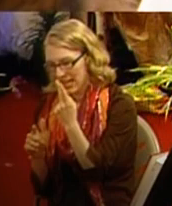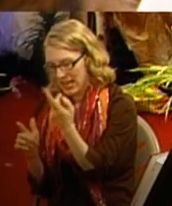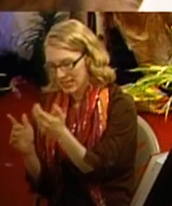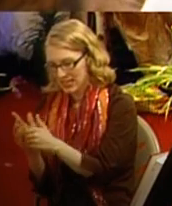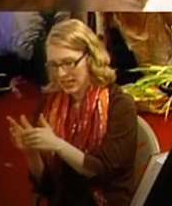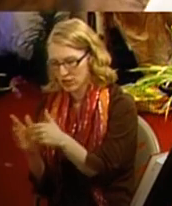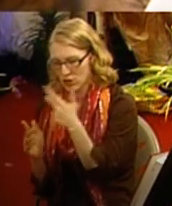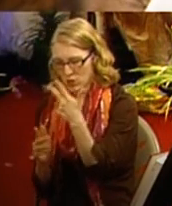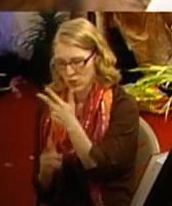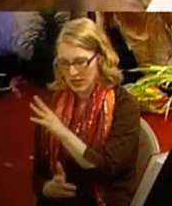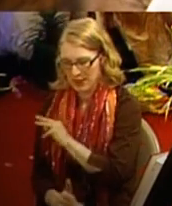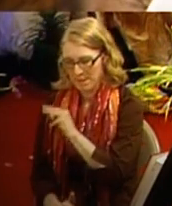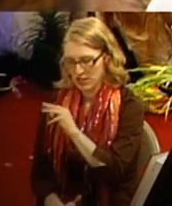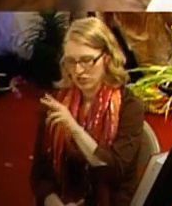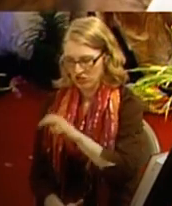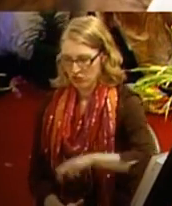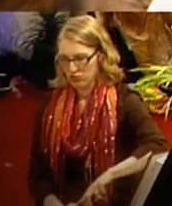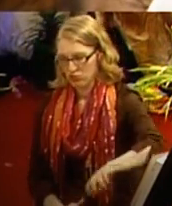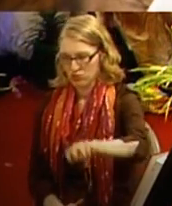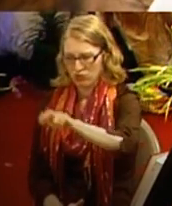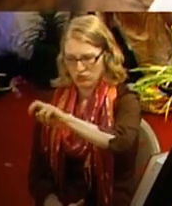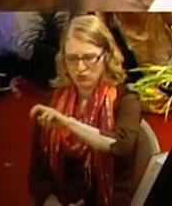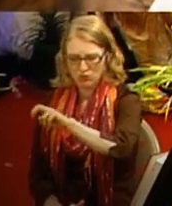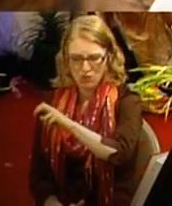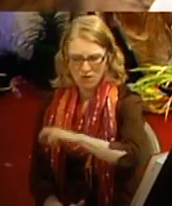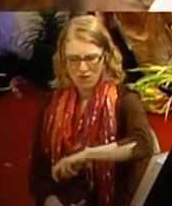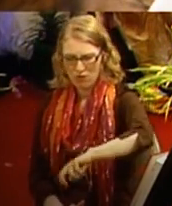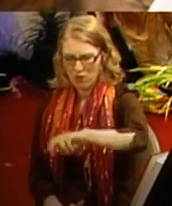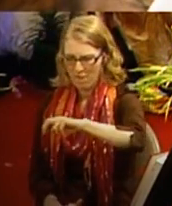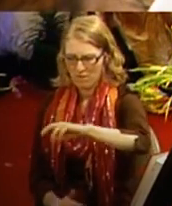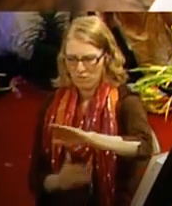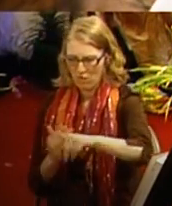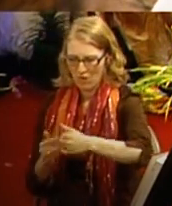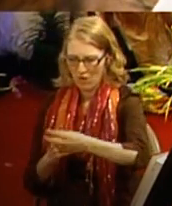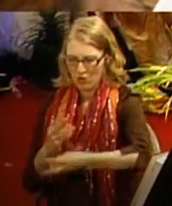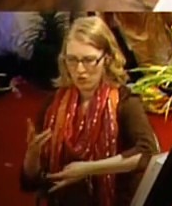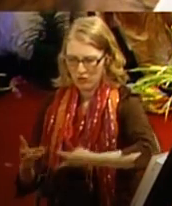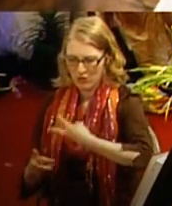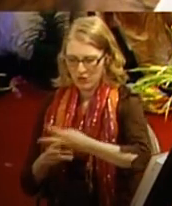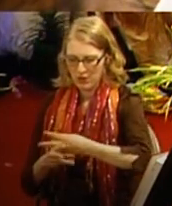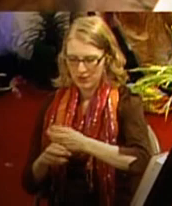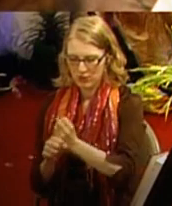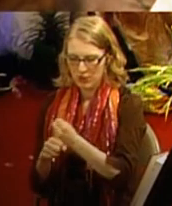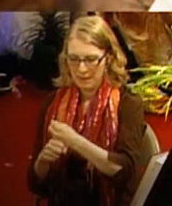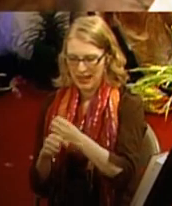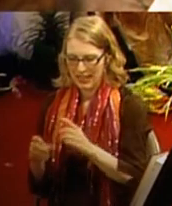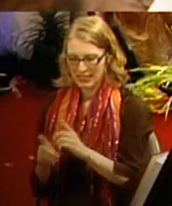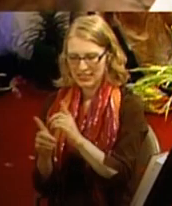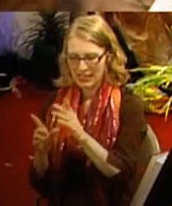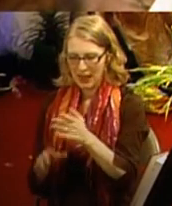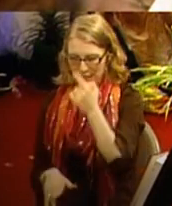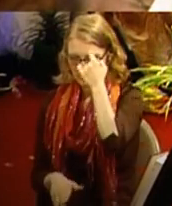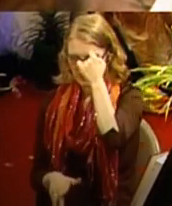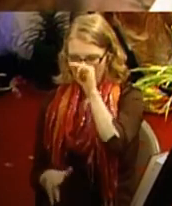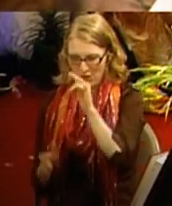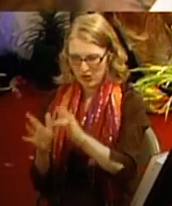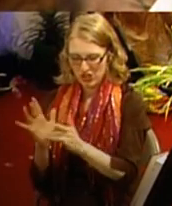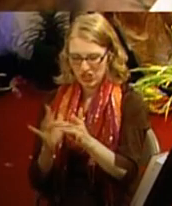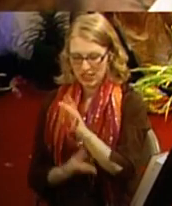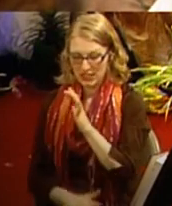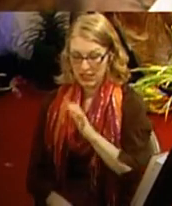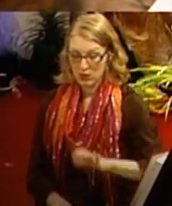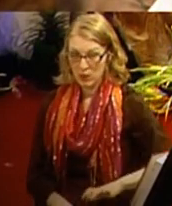all over the ancient world to make disciples for Jesus Christ.